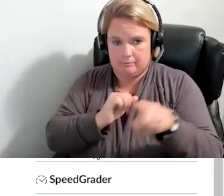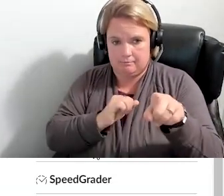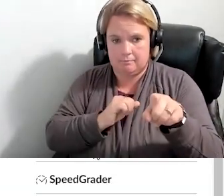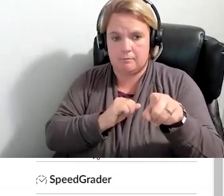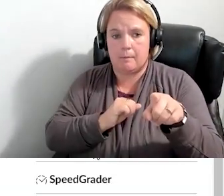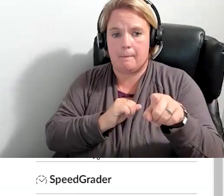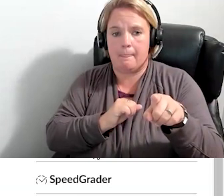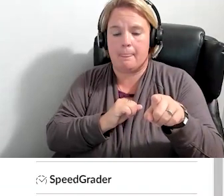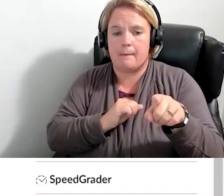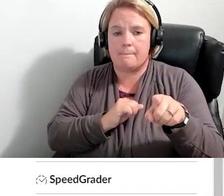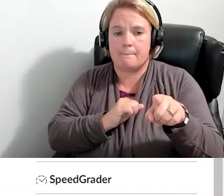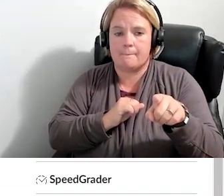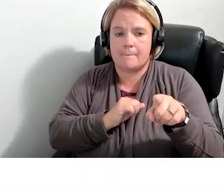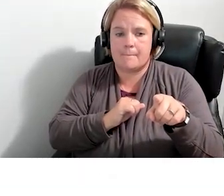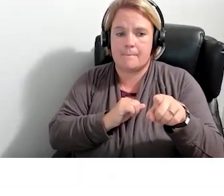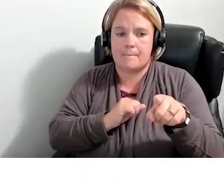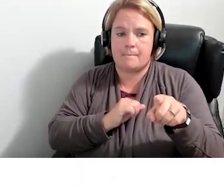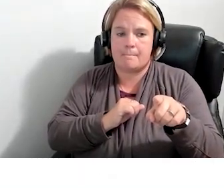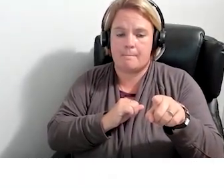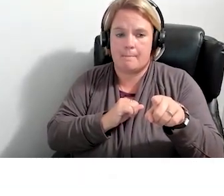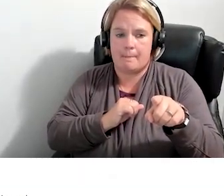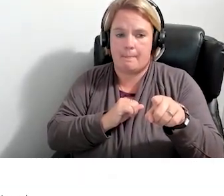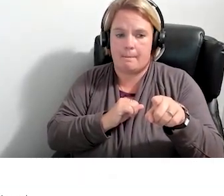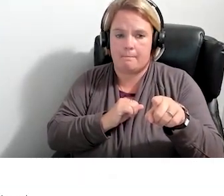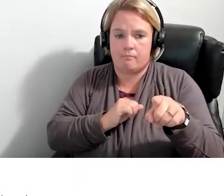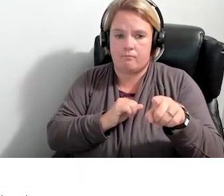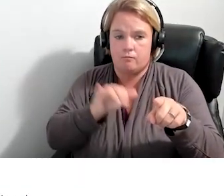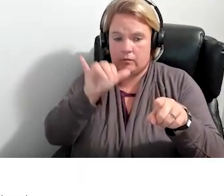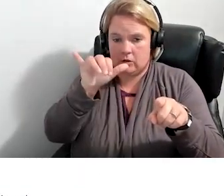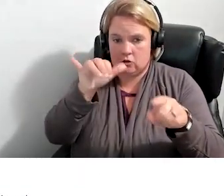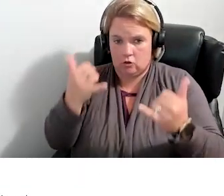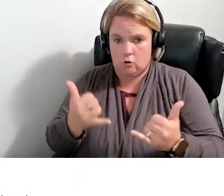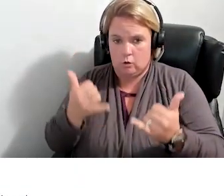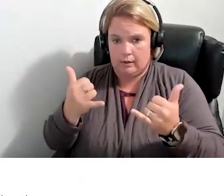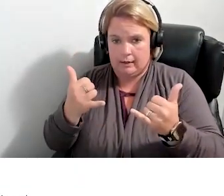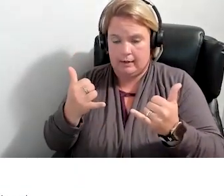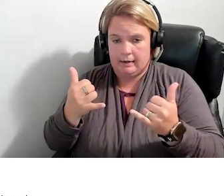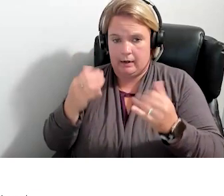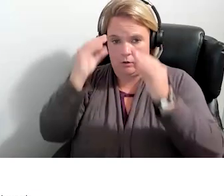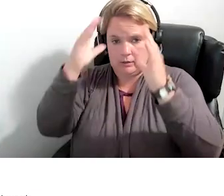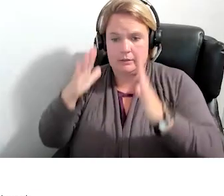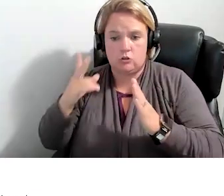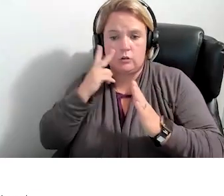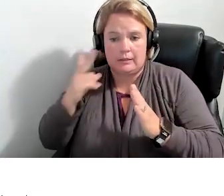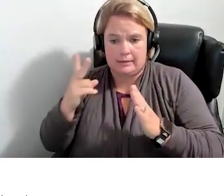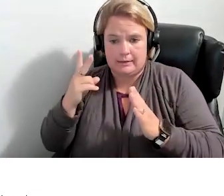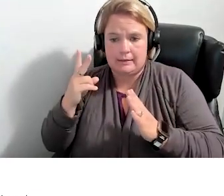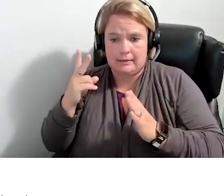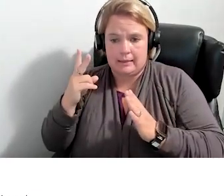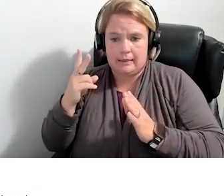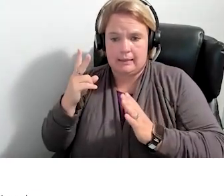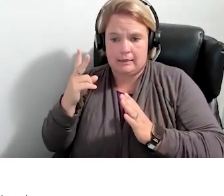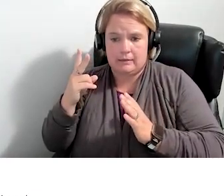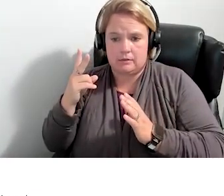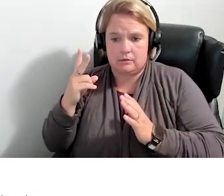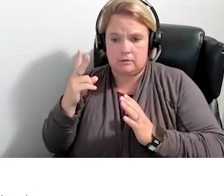now by the way, my chat, I'm gonna move you guys, right? So that instructor gets a record of that chat